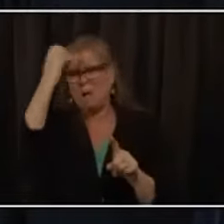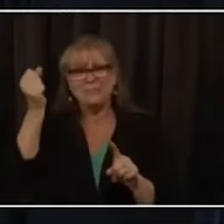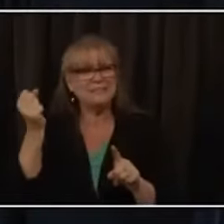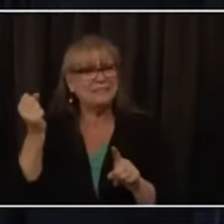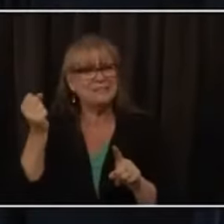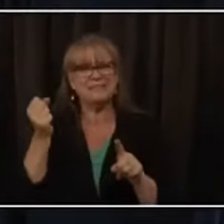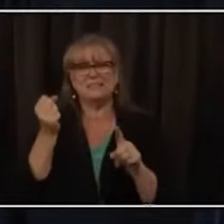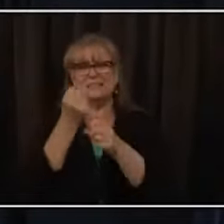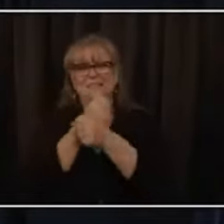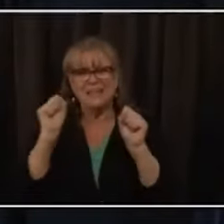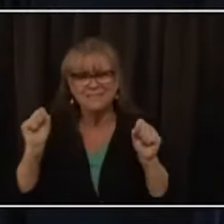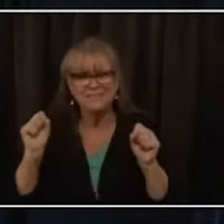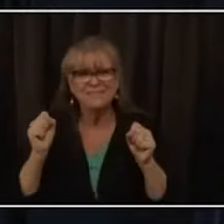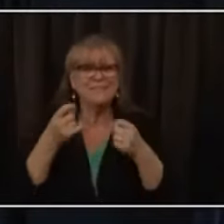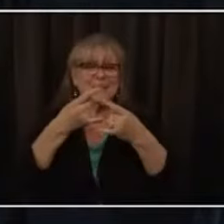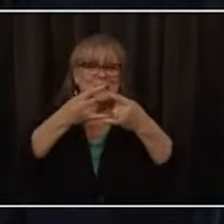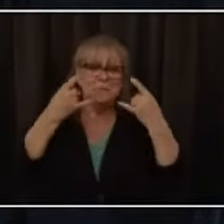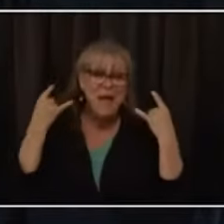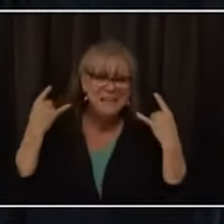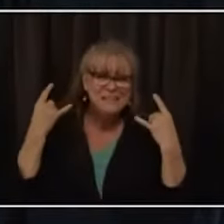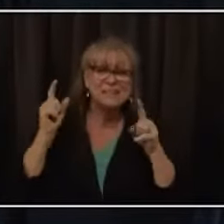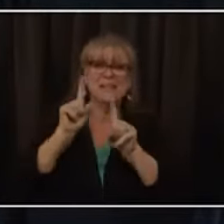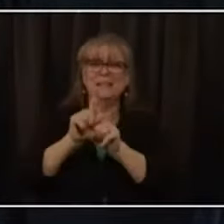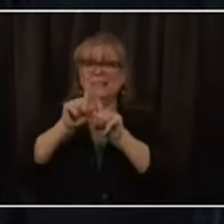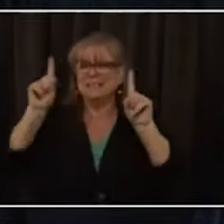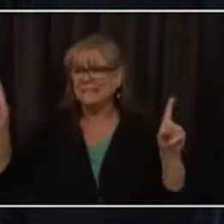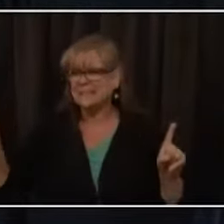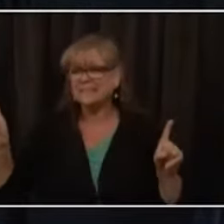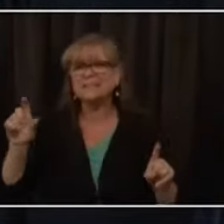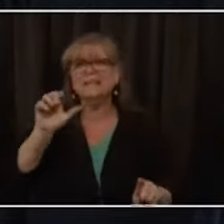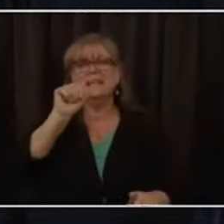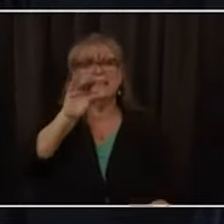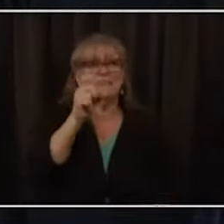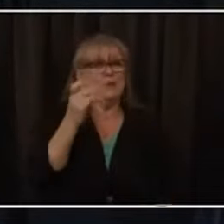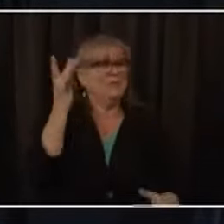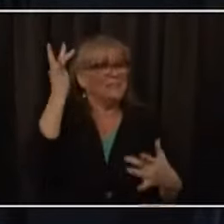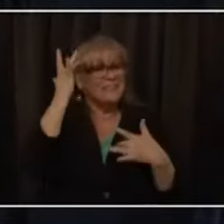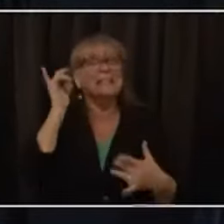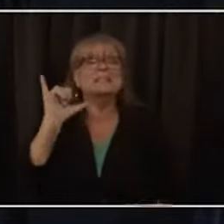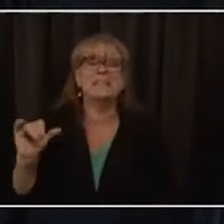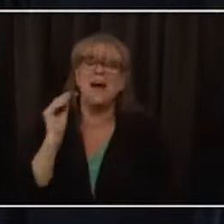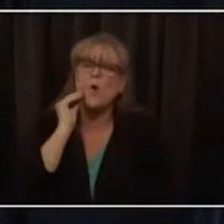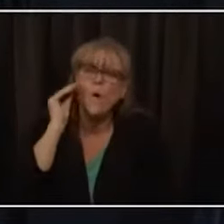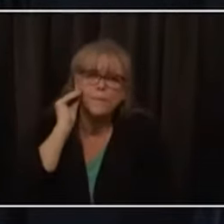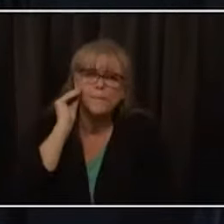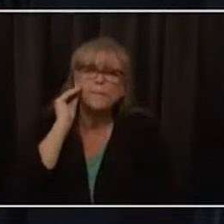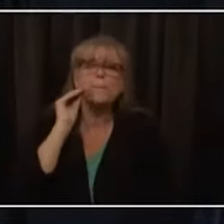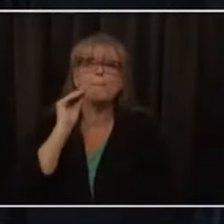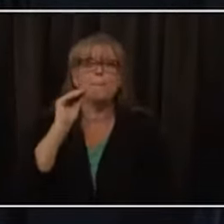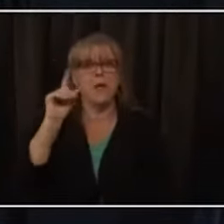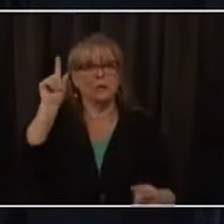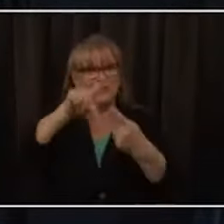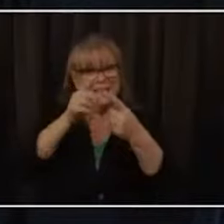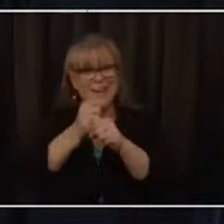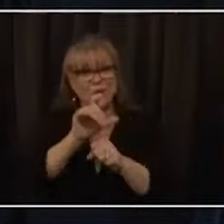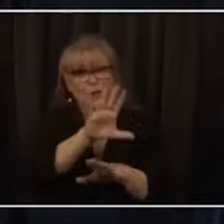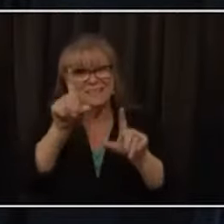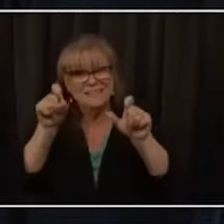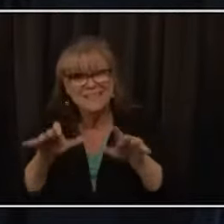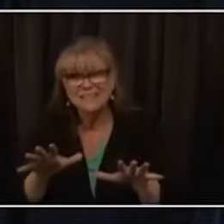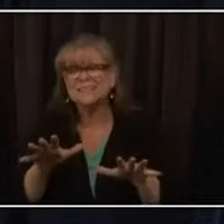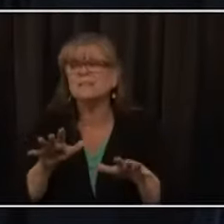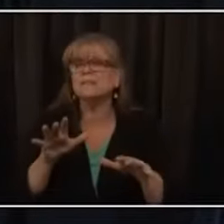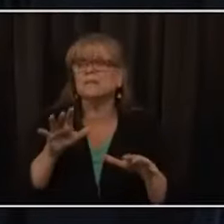feet from others, staying home if you have any symptoms and sick, getting tested if you think you were exposed or if you have any